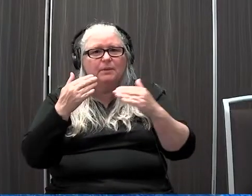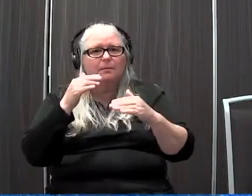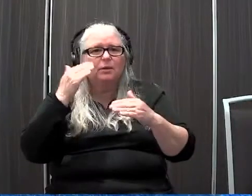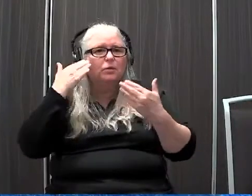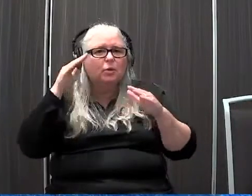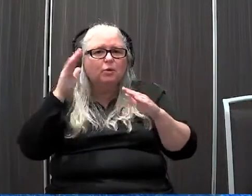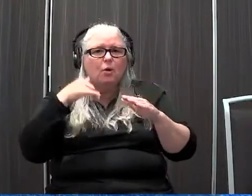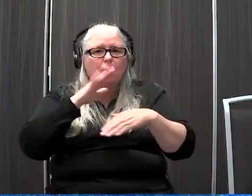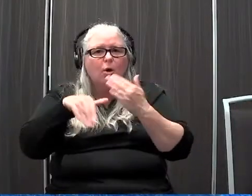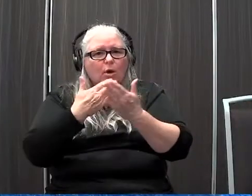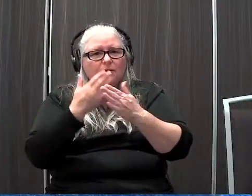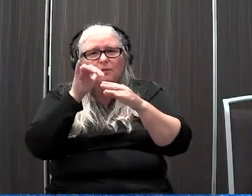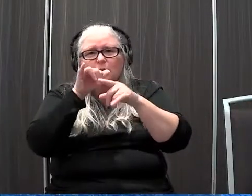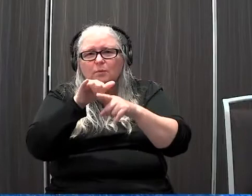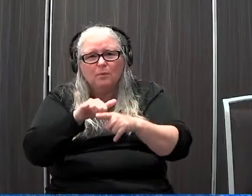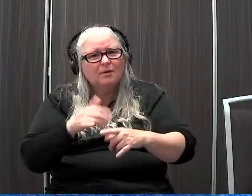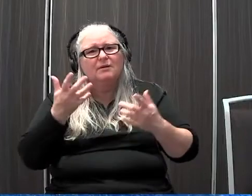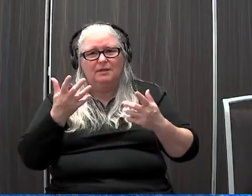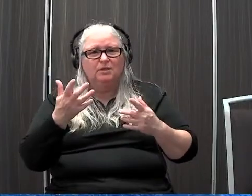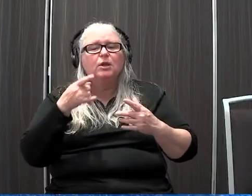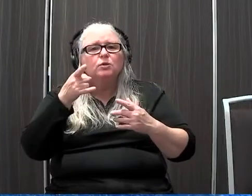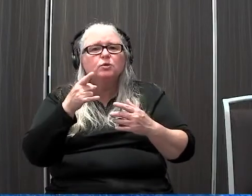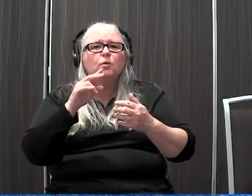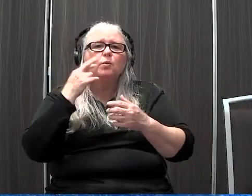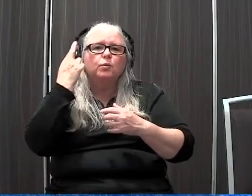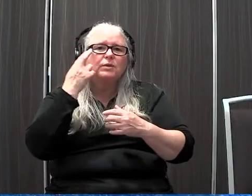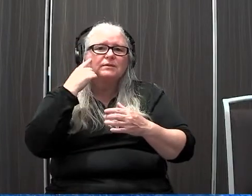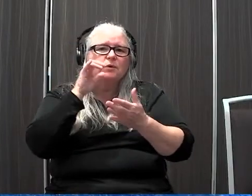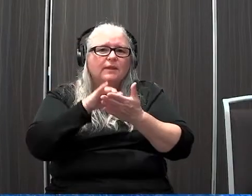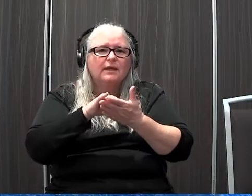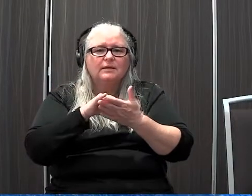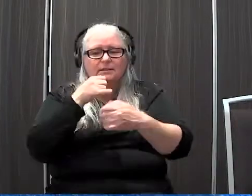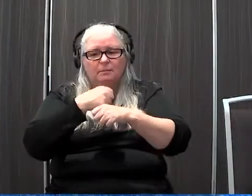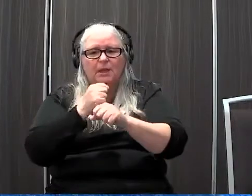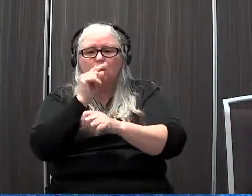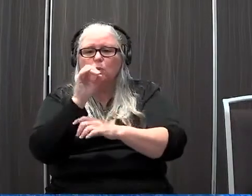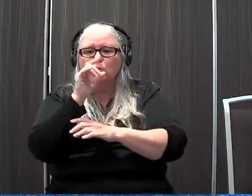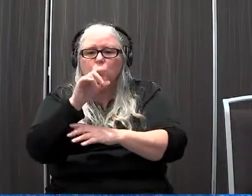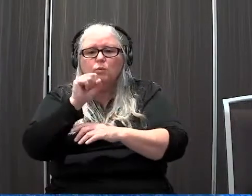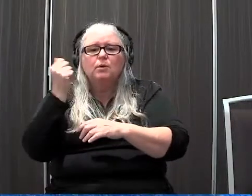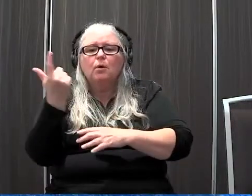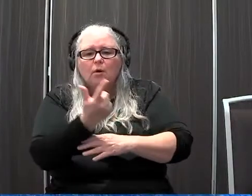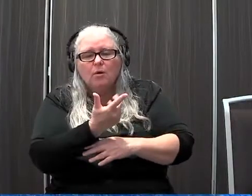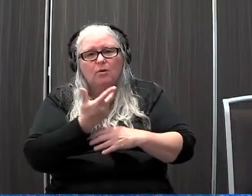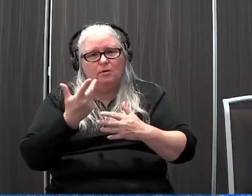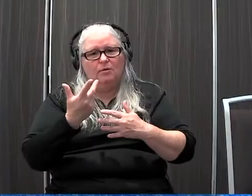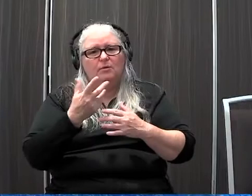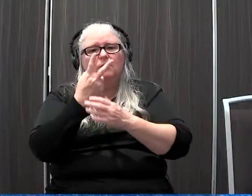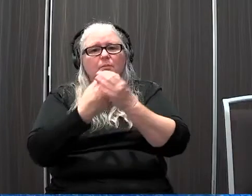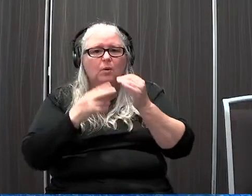be familiar with. So the purpose of that is to try to make the tool as accessible as possible to both parents and